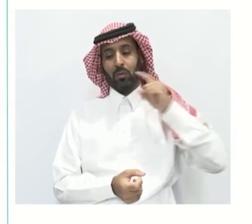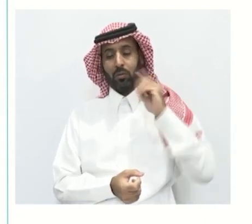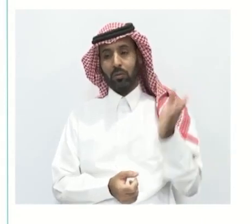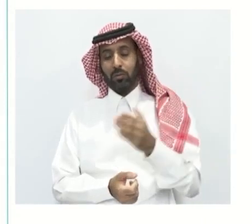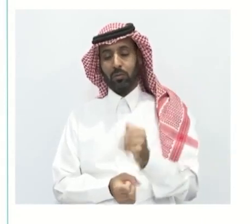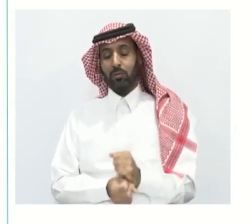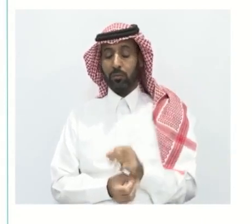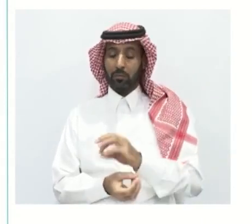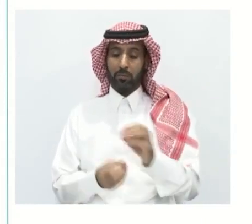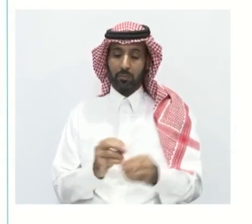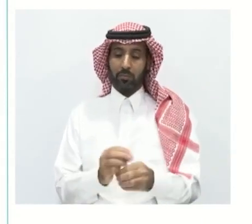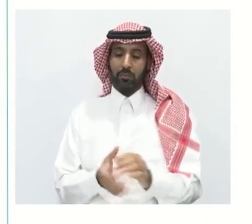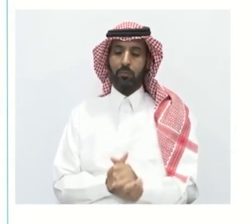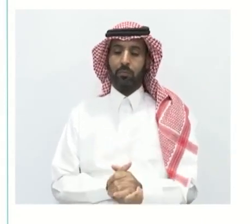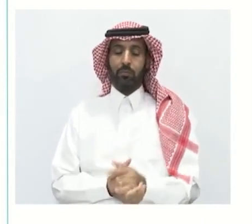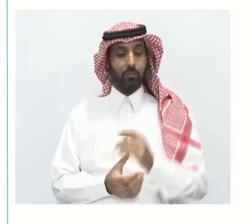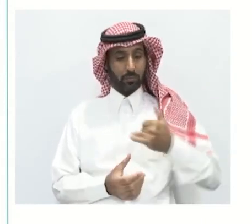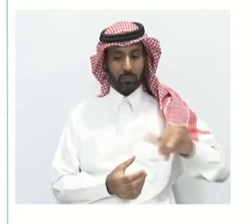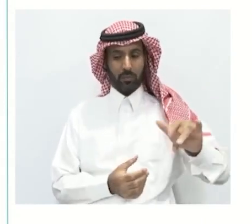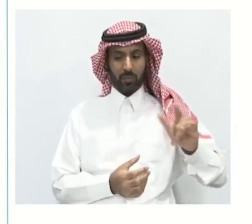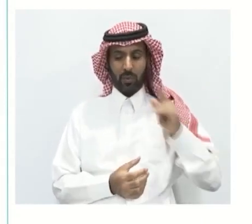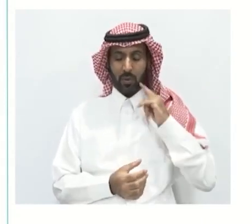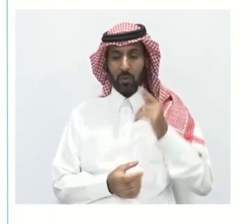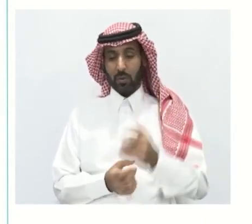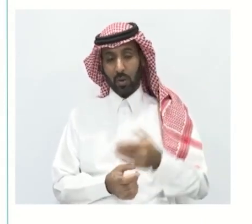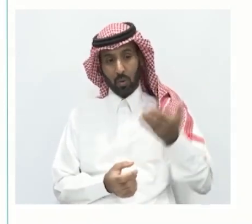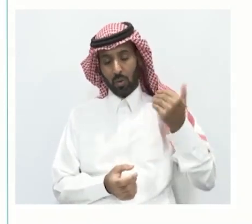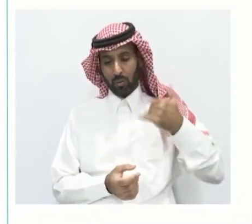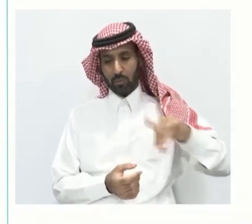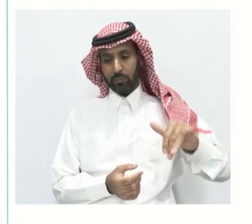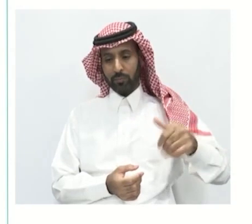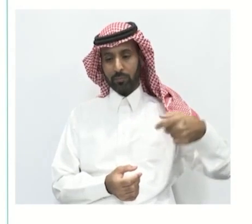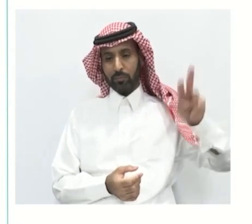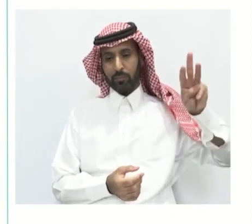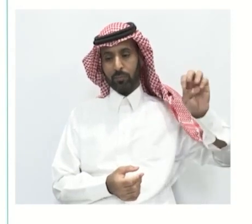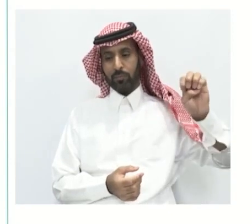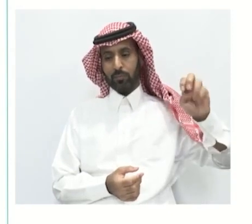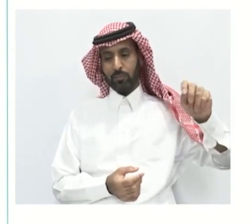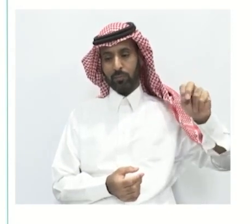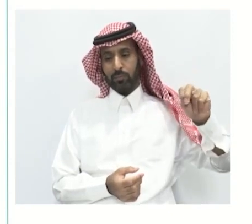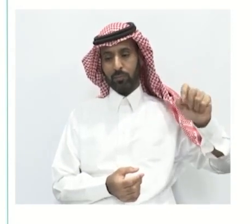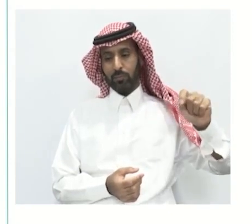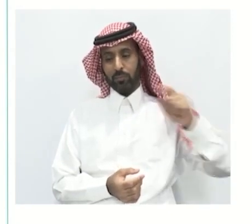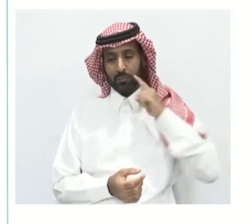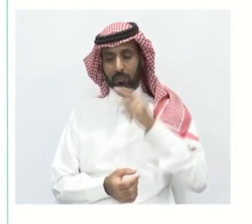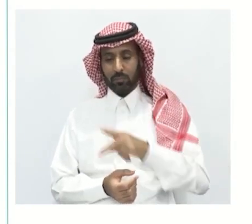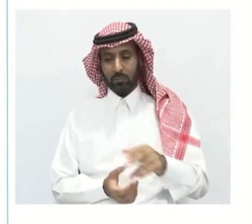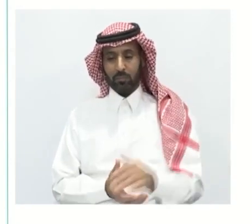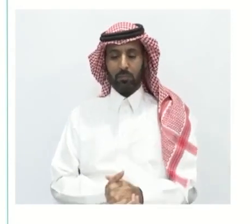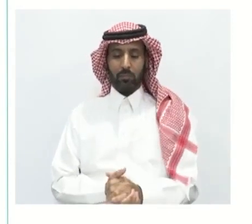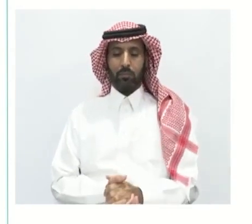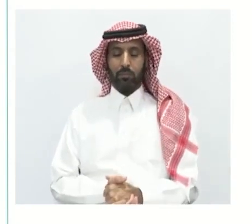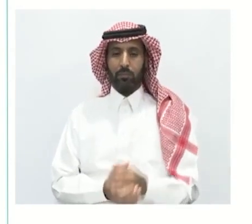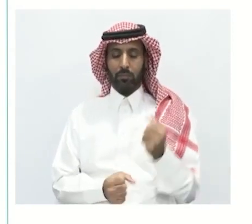word. The whole word. Go is went. So can you give me more examples of the regular and